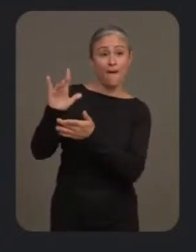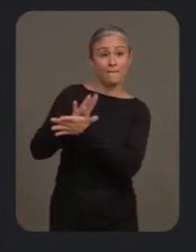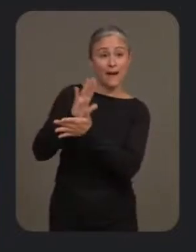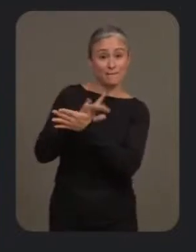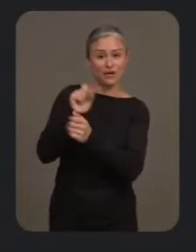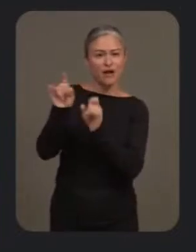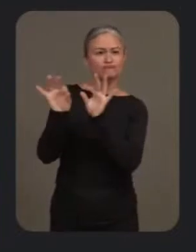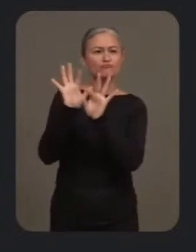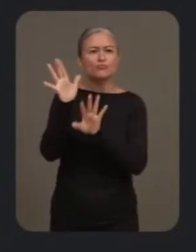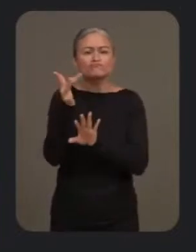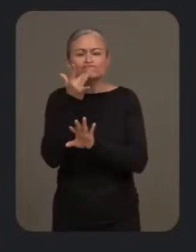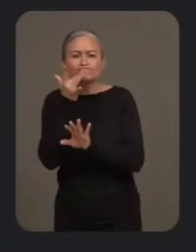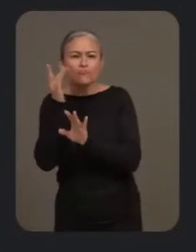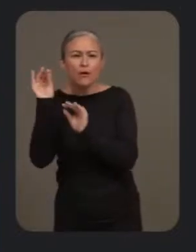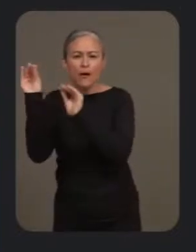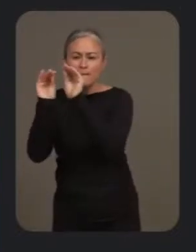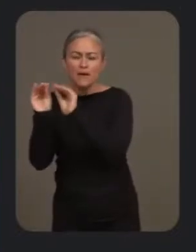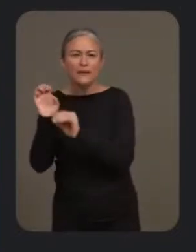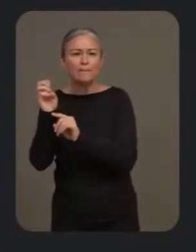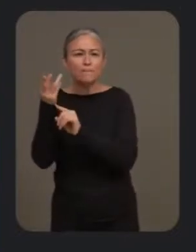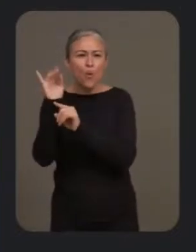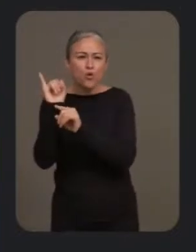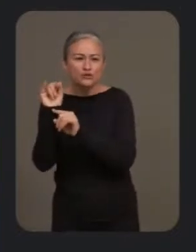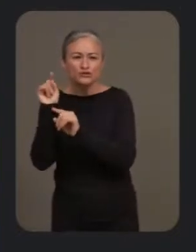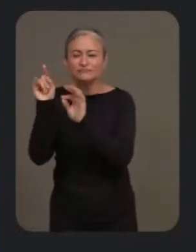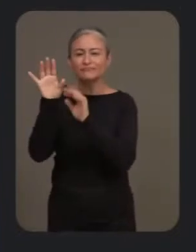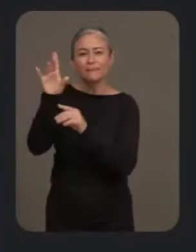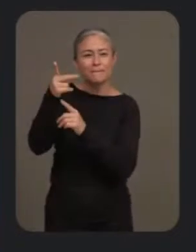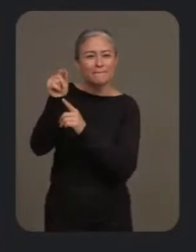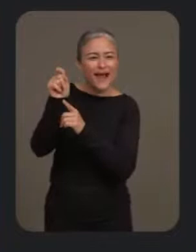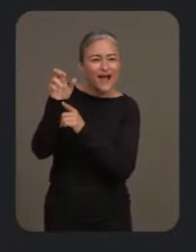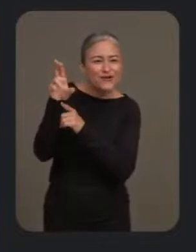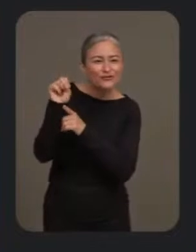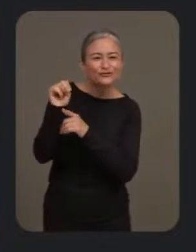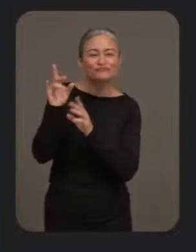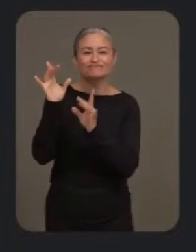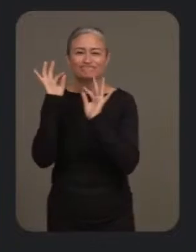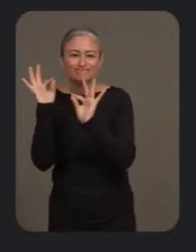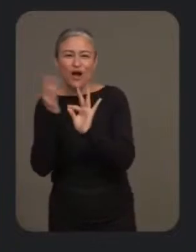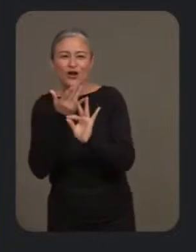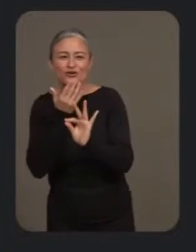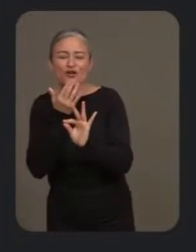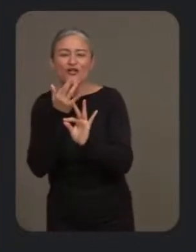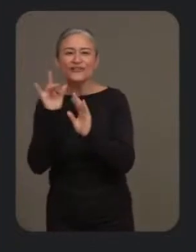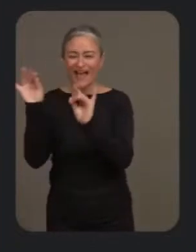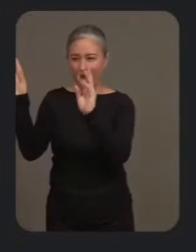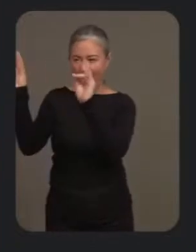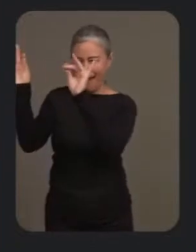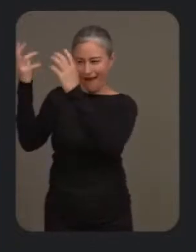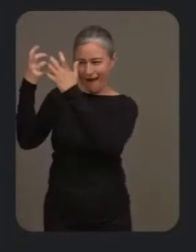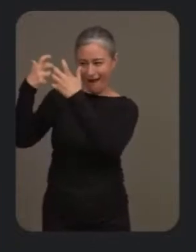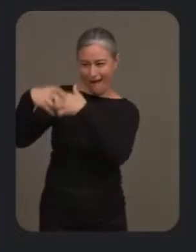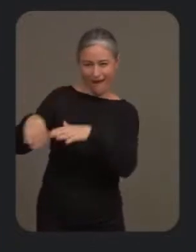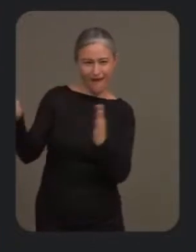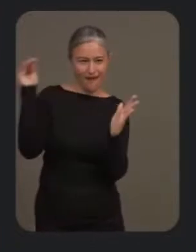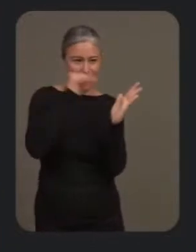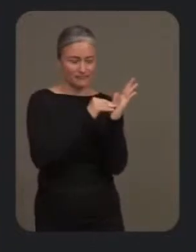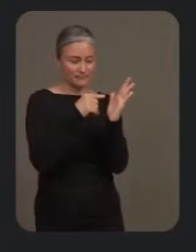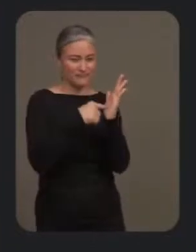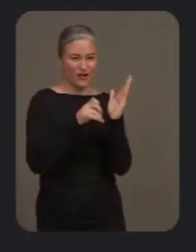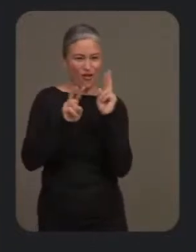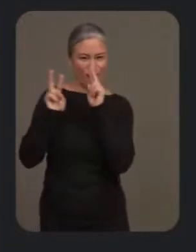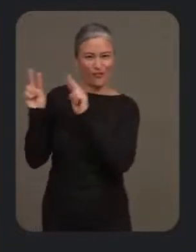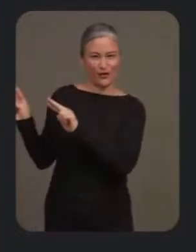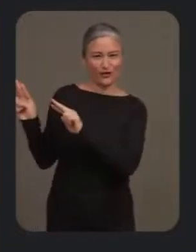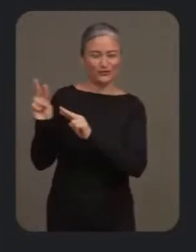favorite combination of emoji, pick the perfect pattern, and then find just the right color to bring them all together. So let's take